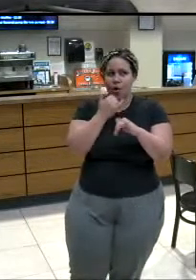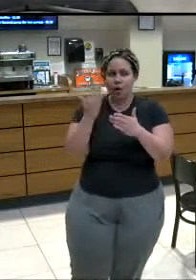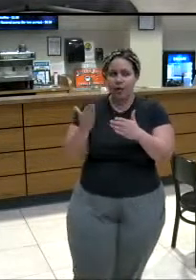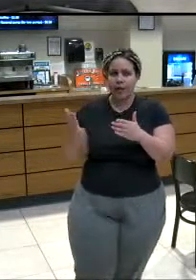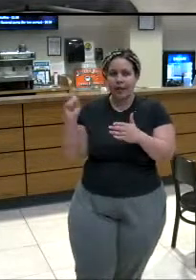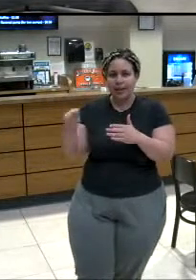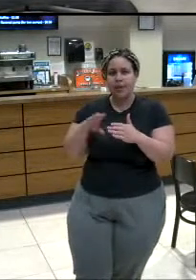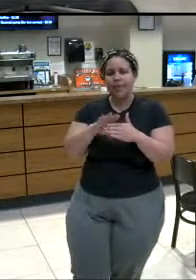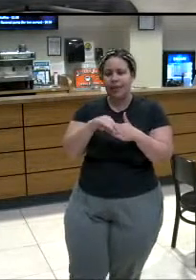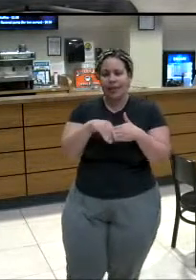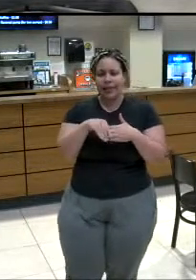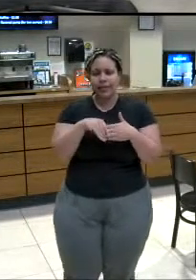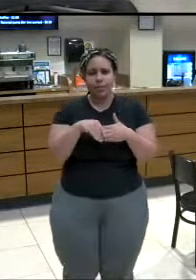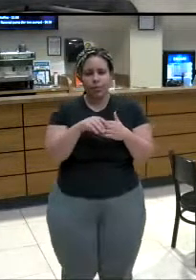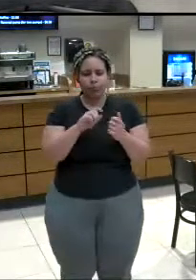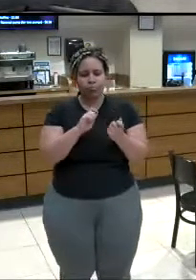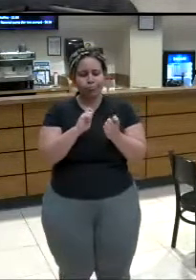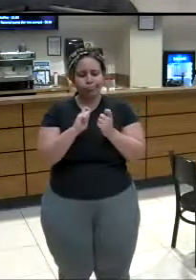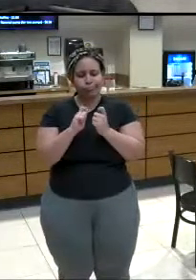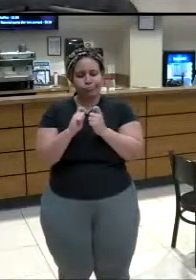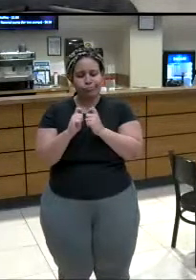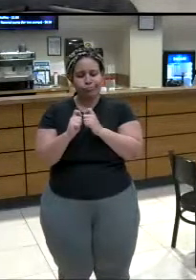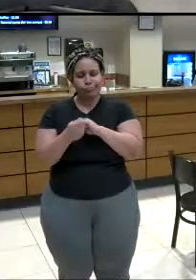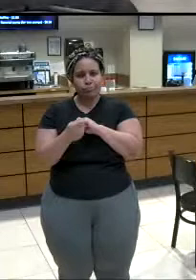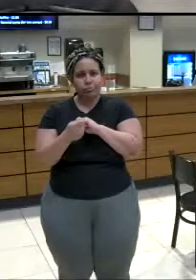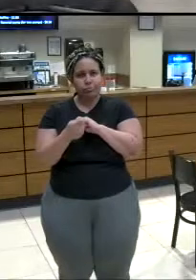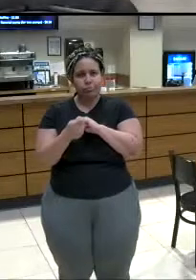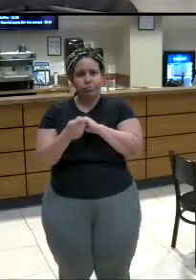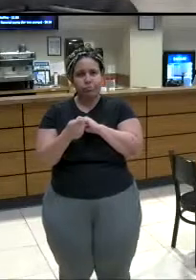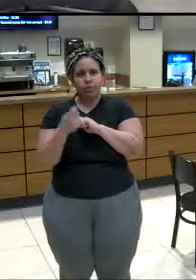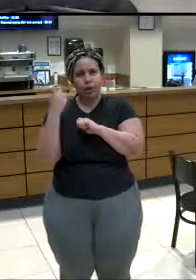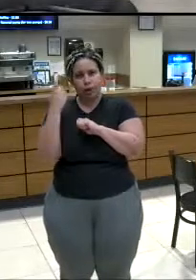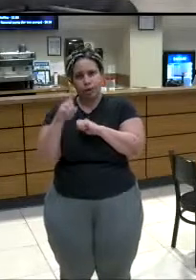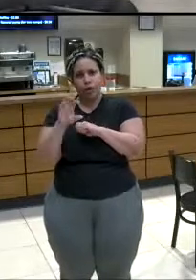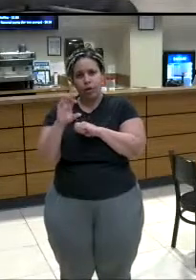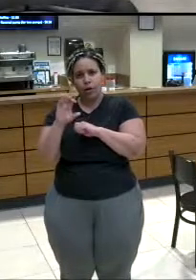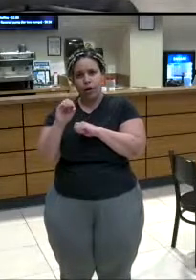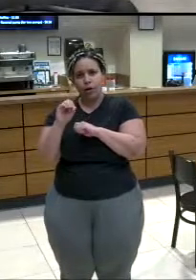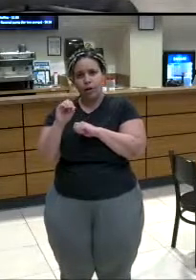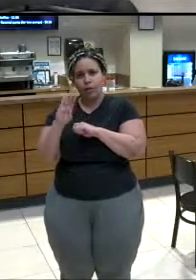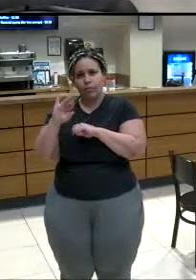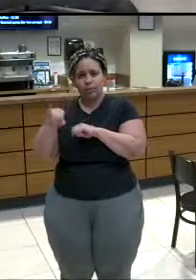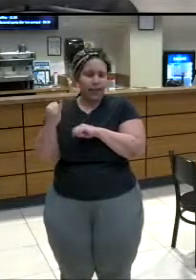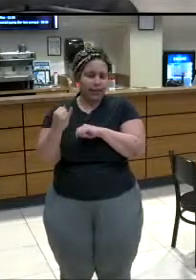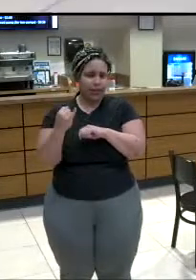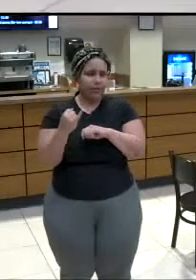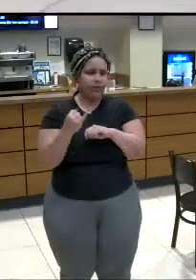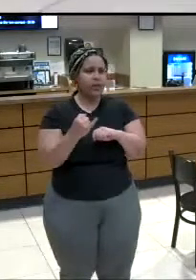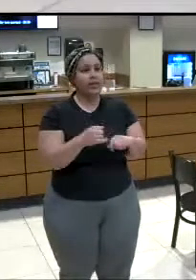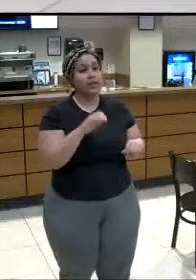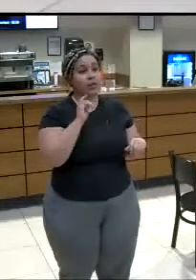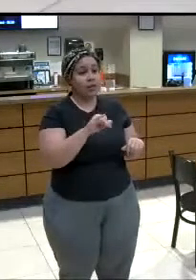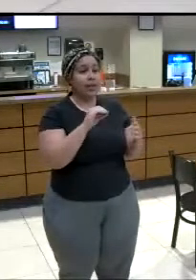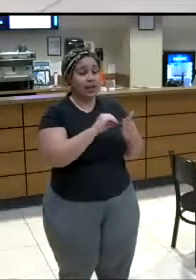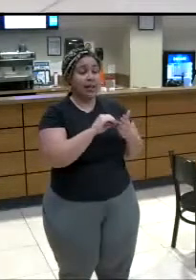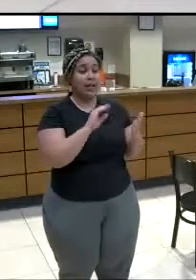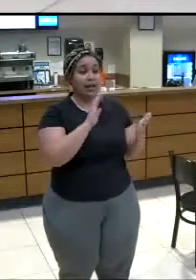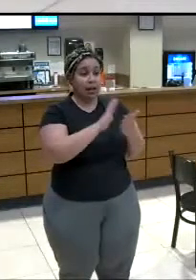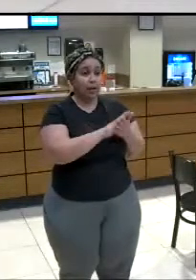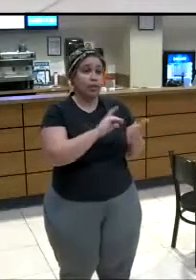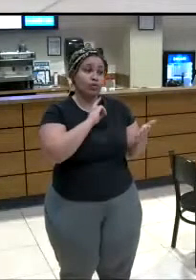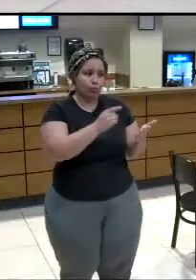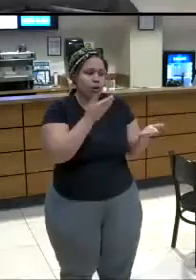flexibility to be able to make an adjustment to that objective. So it's a living, breathing document. So anytime there's